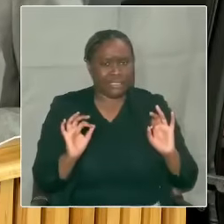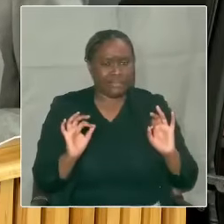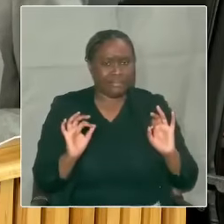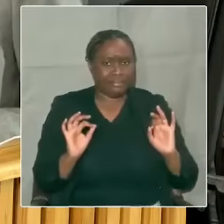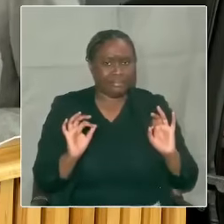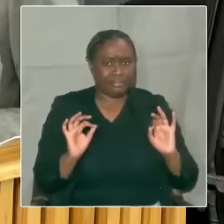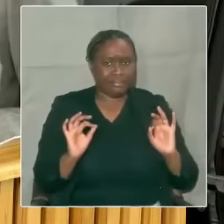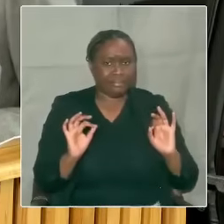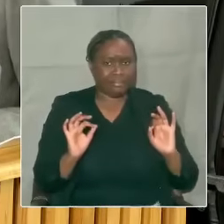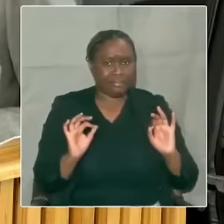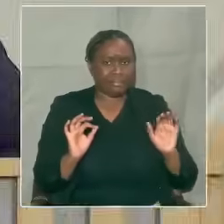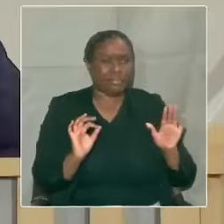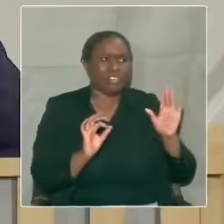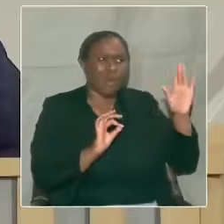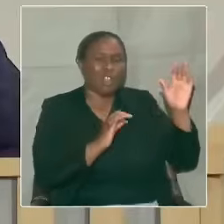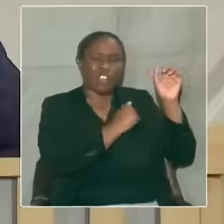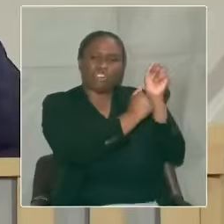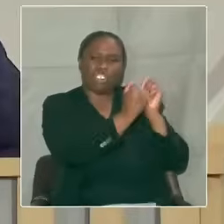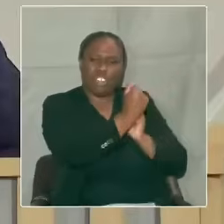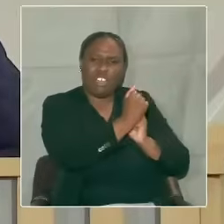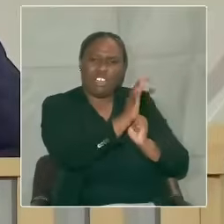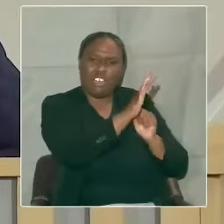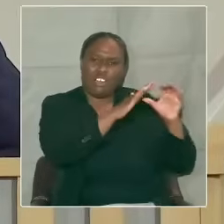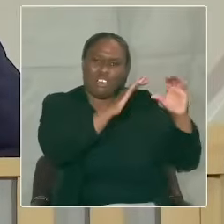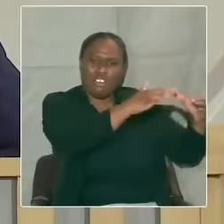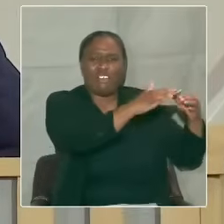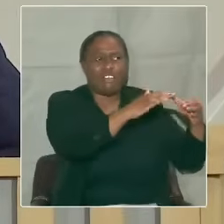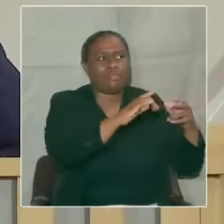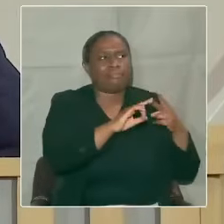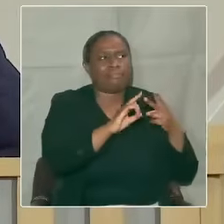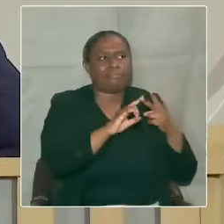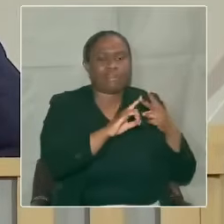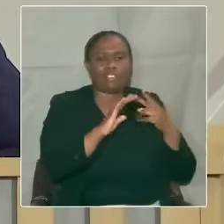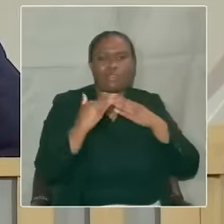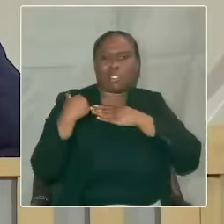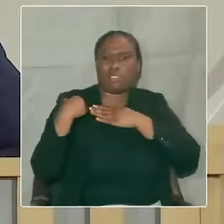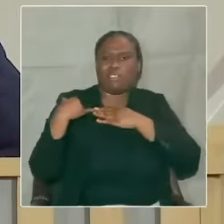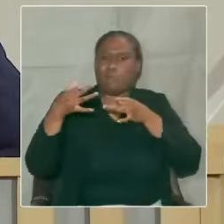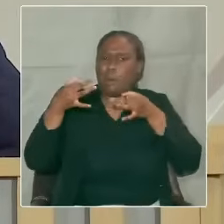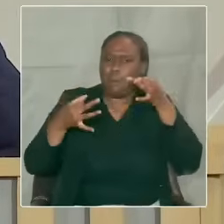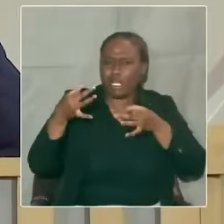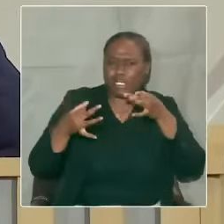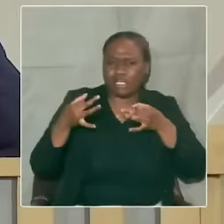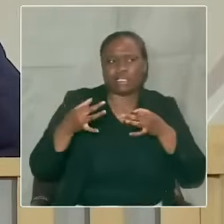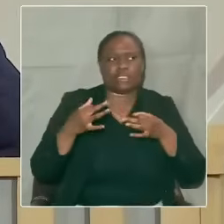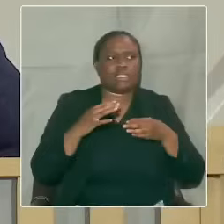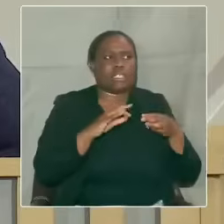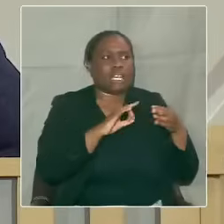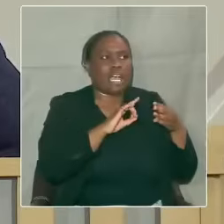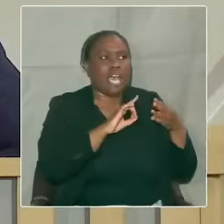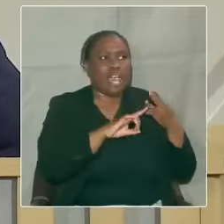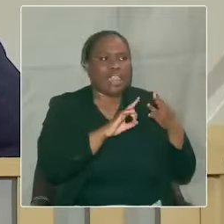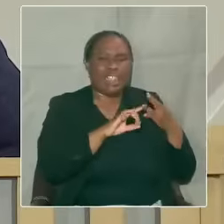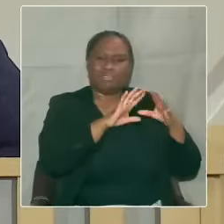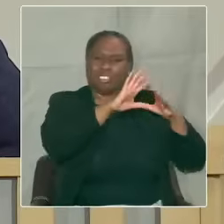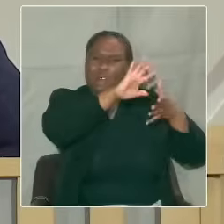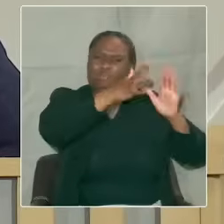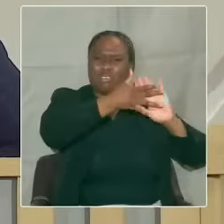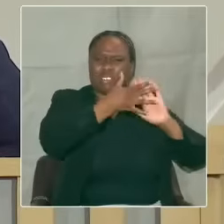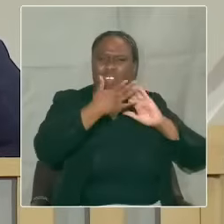they pertain to structural elements, political responsibility, and control over the service in its